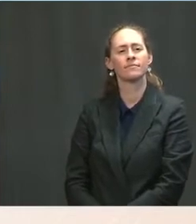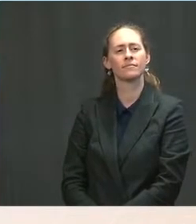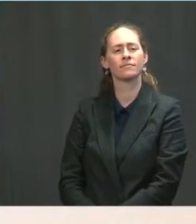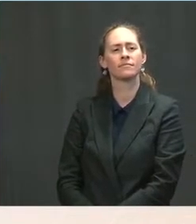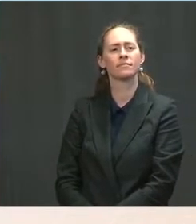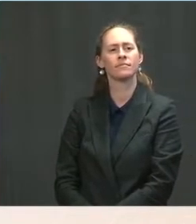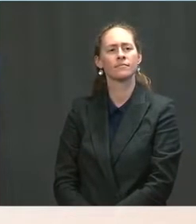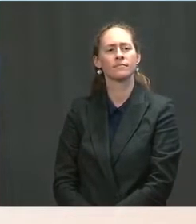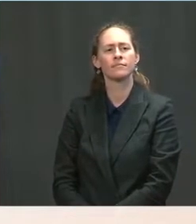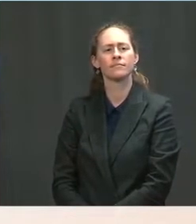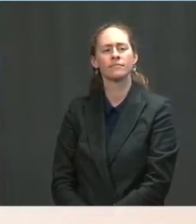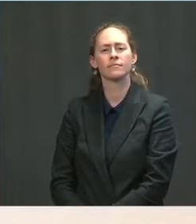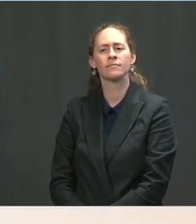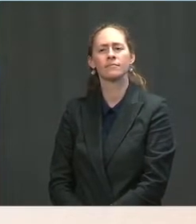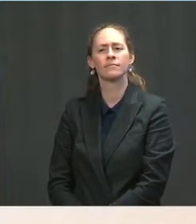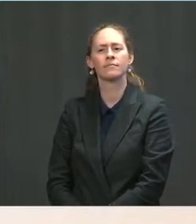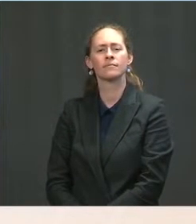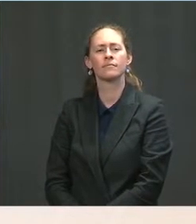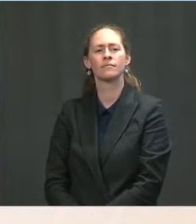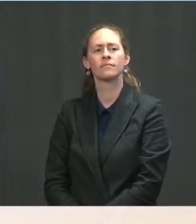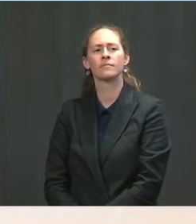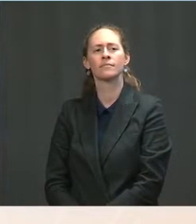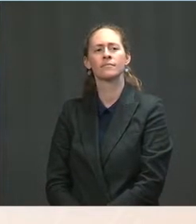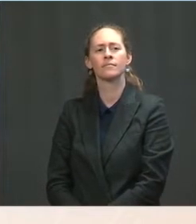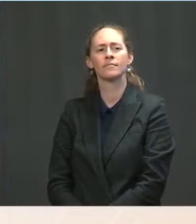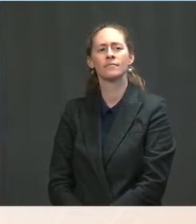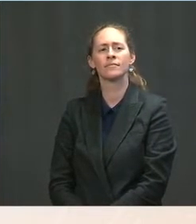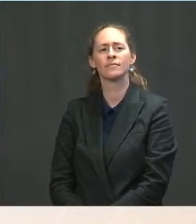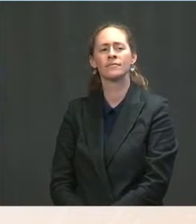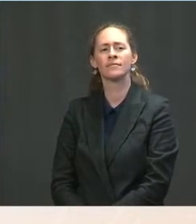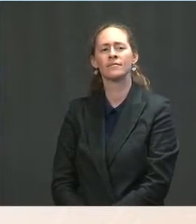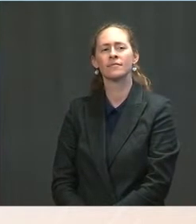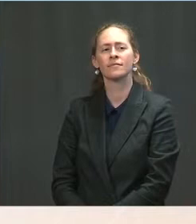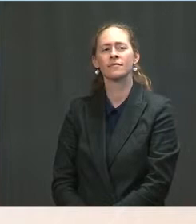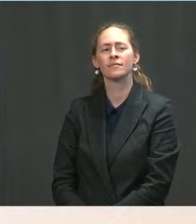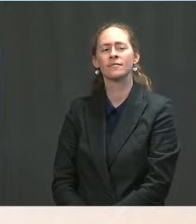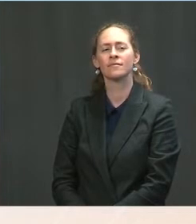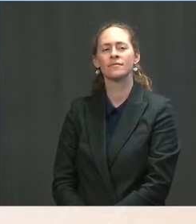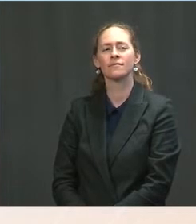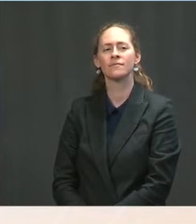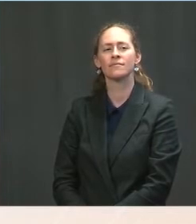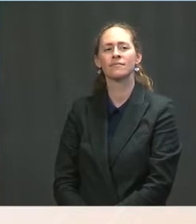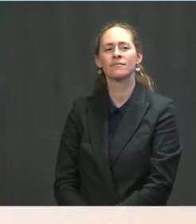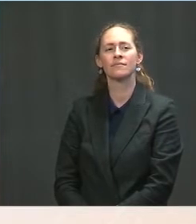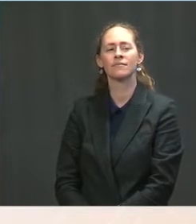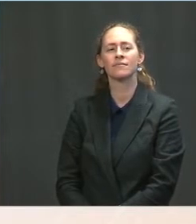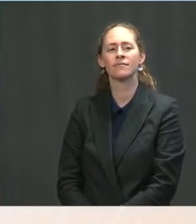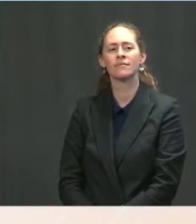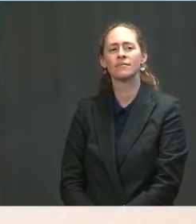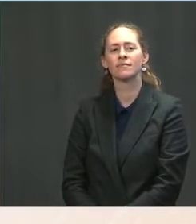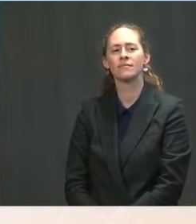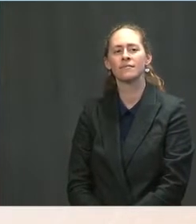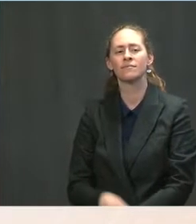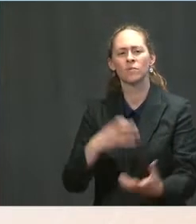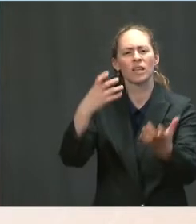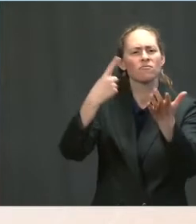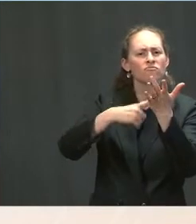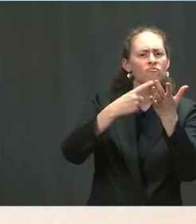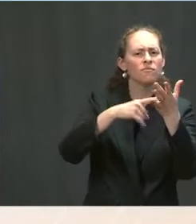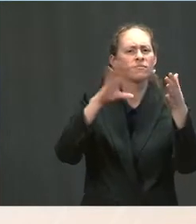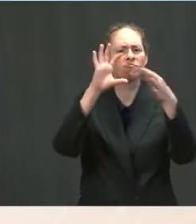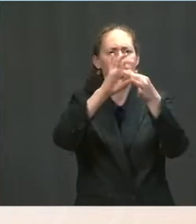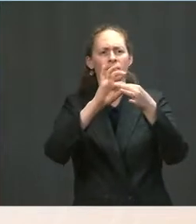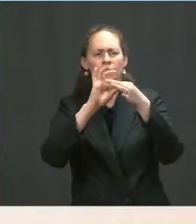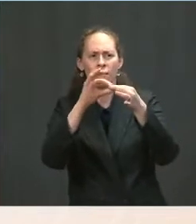cooperation with Guatemala's Attorney General. So I guess how does this affect the White House's work in the region? And does this cause any